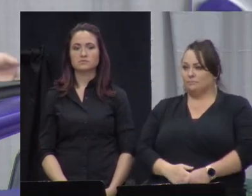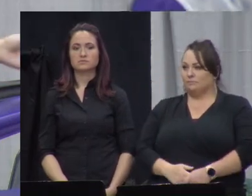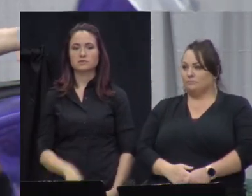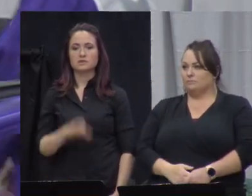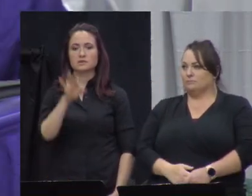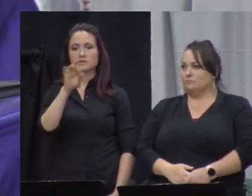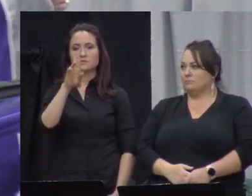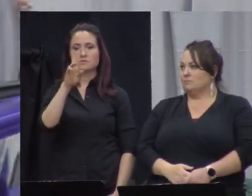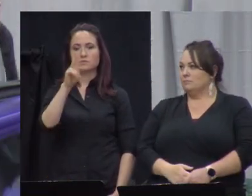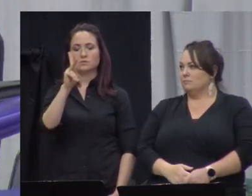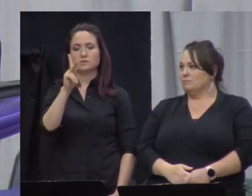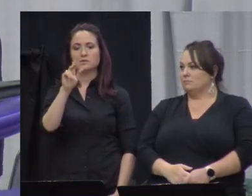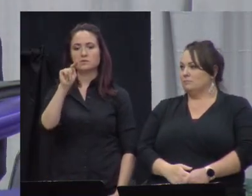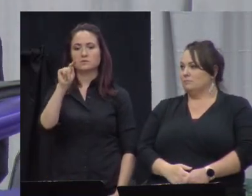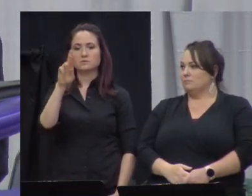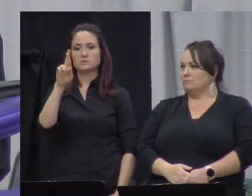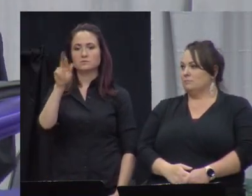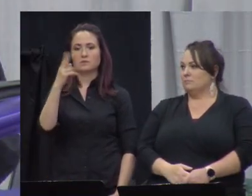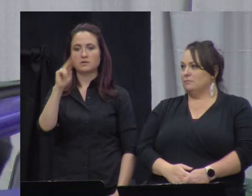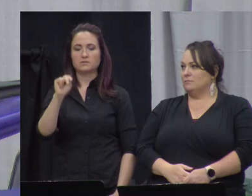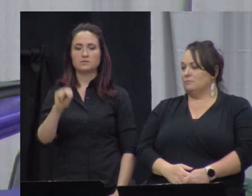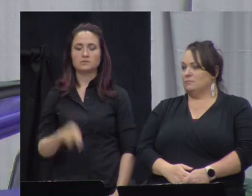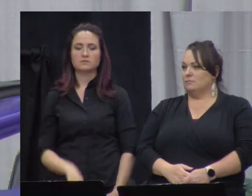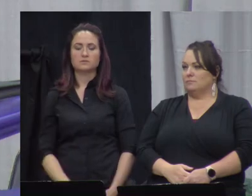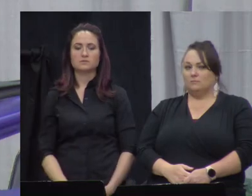Phuc Tran.